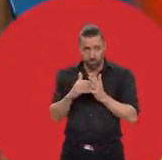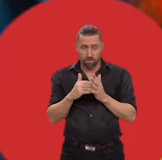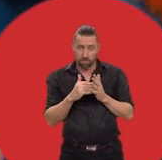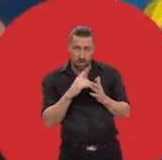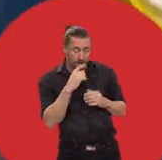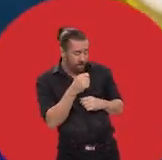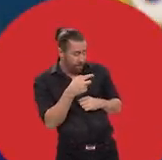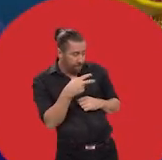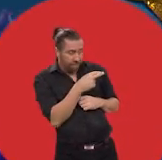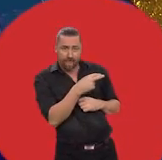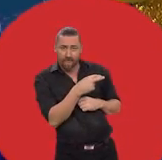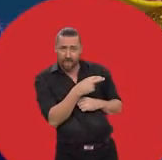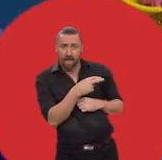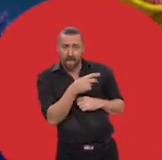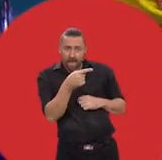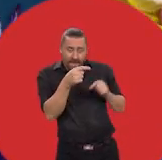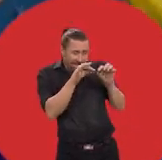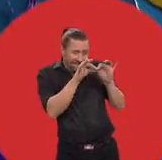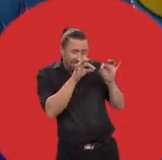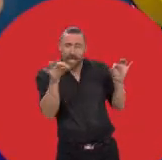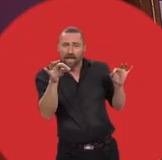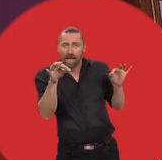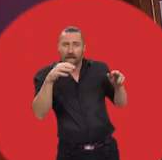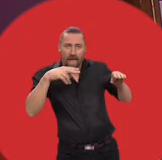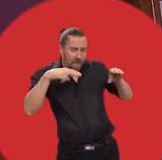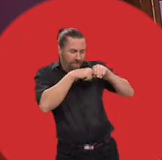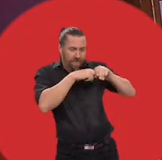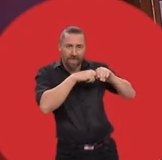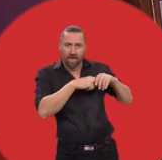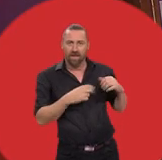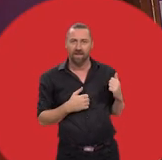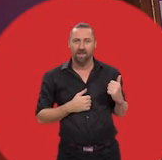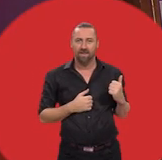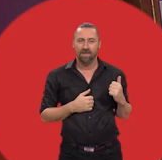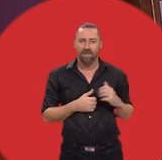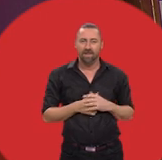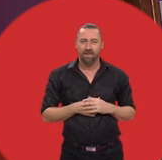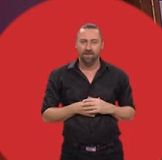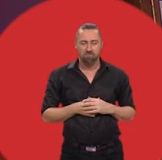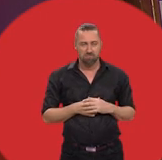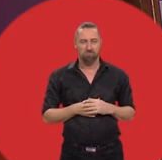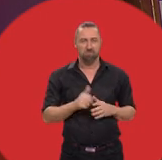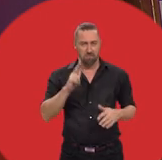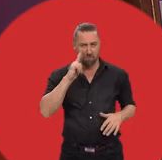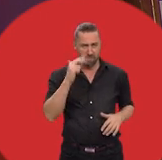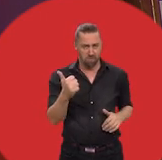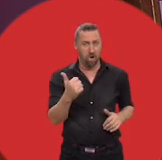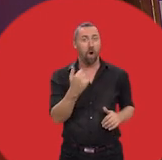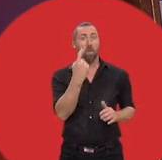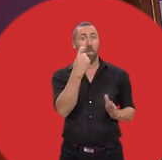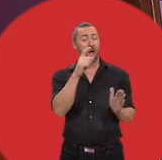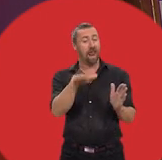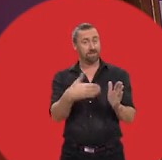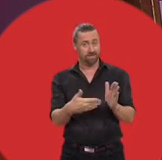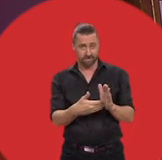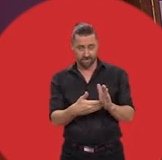entrance, and then take your craft stick and stick it through just like so. Now it's looking pretty good, so our last step